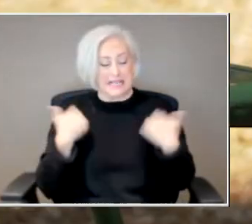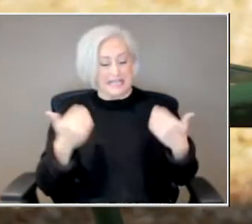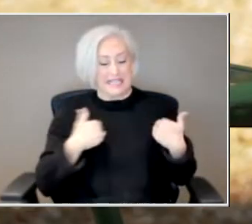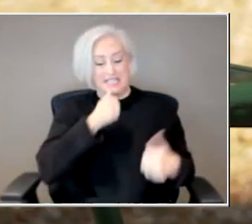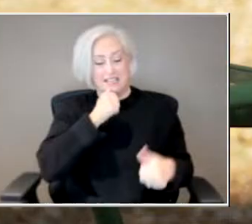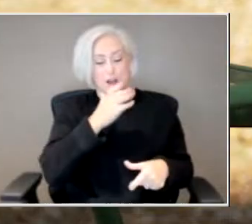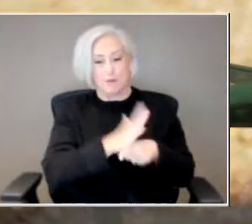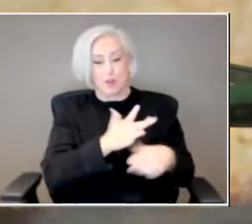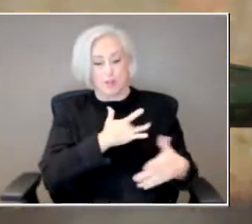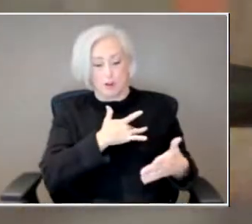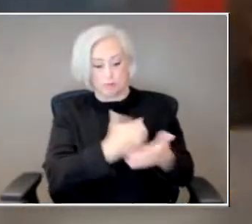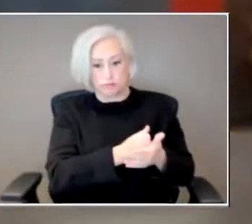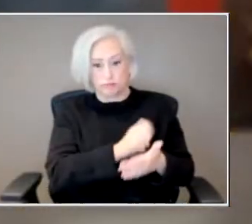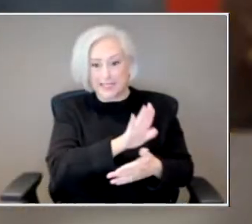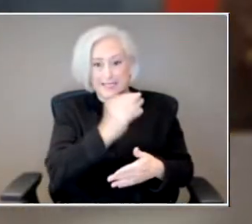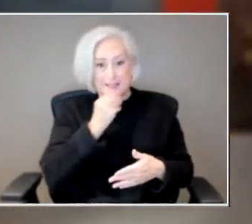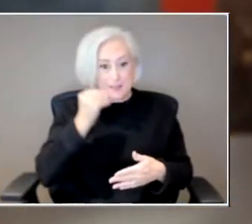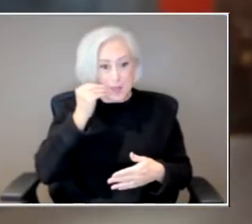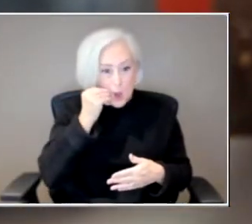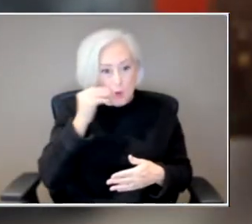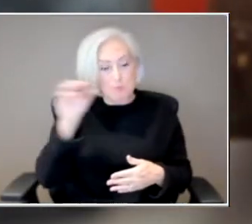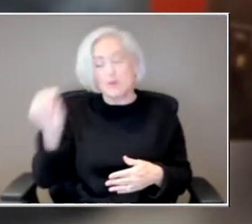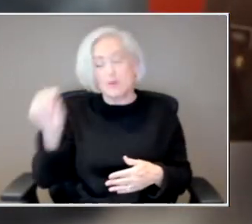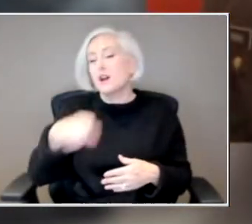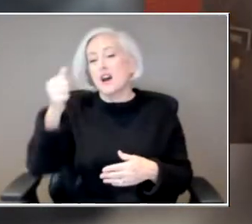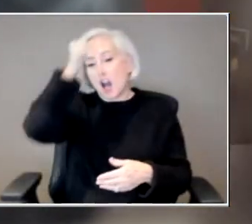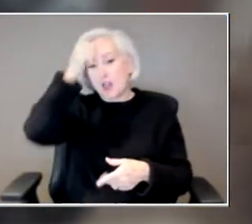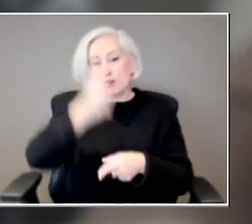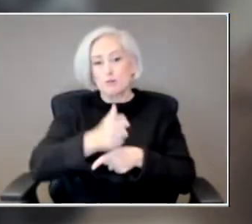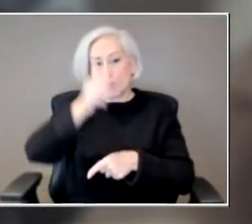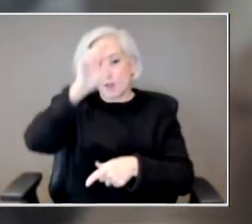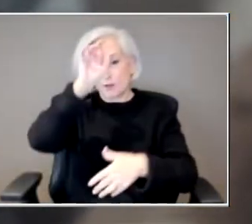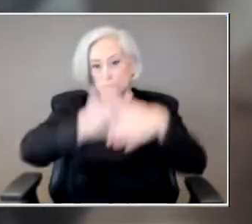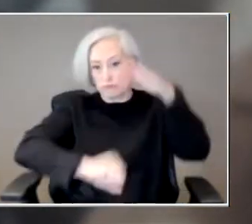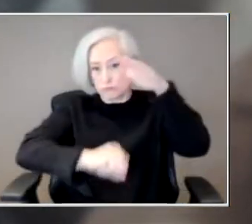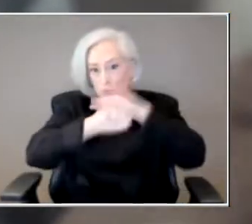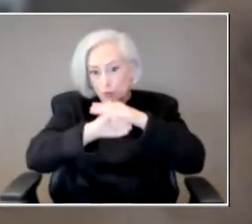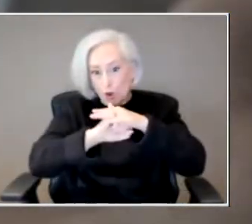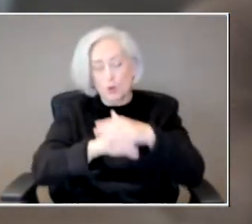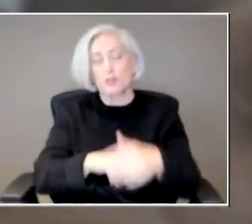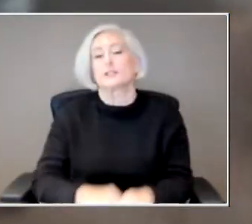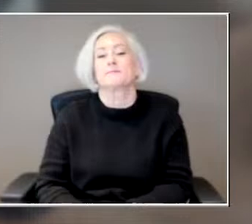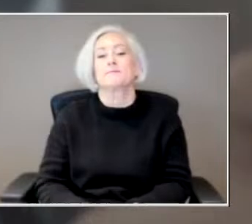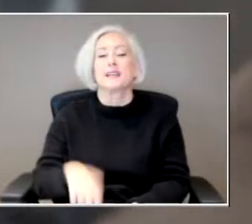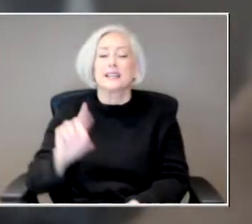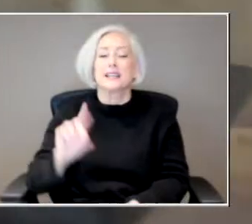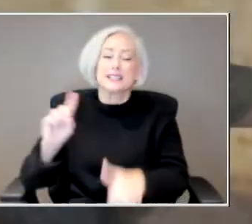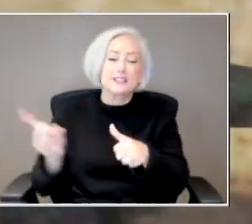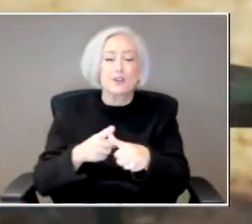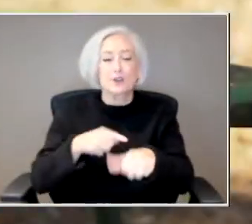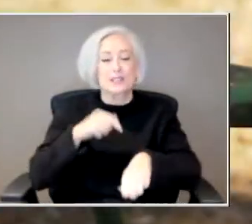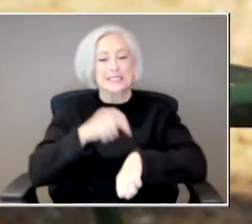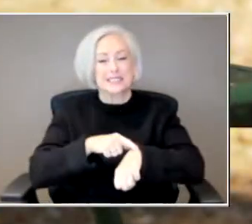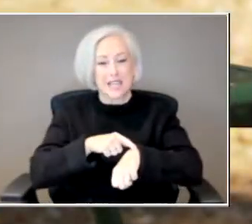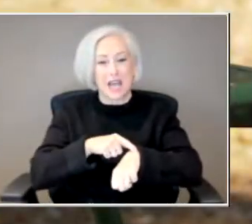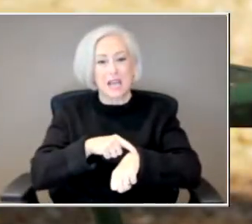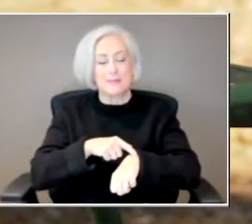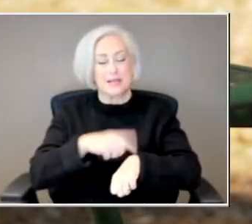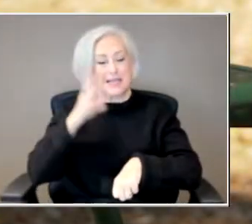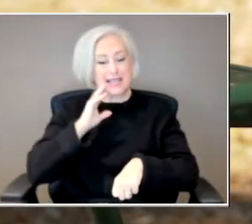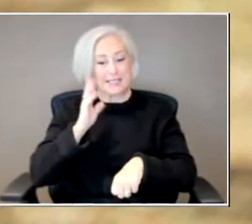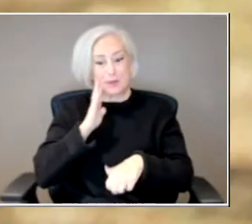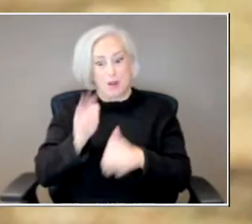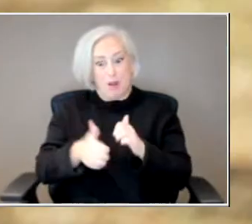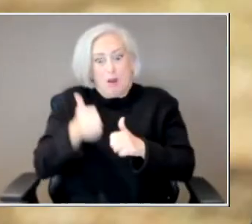brother, he had a stroke. But Richard's first brush with death happened at 31. And it felt like I pulled a chest muscle